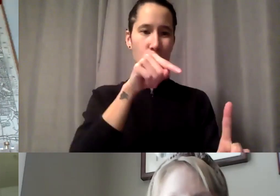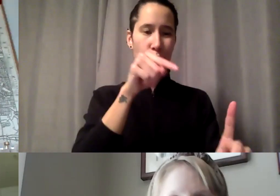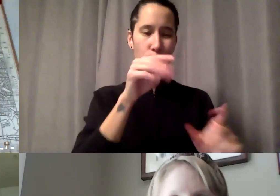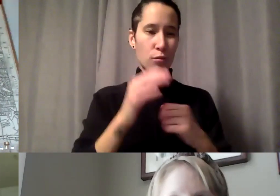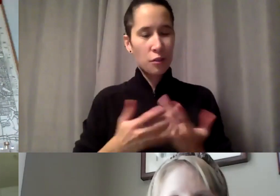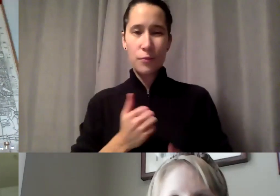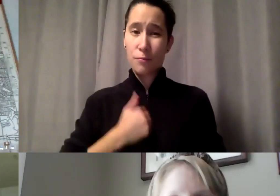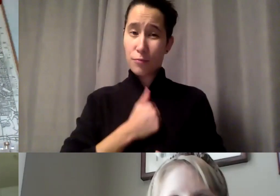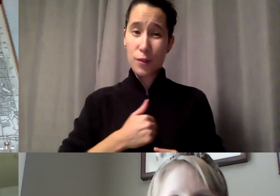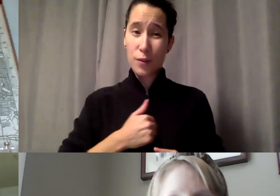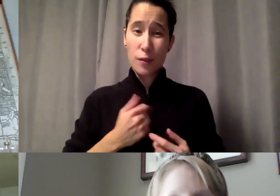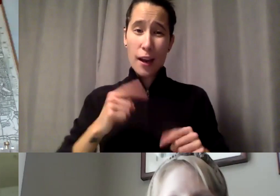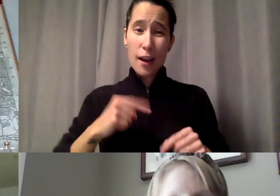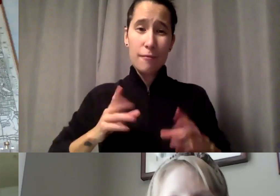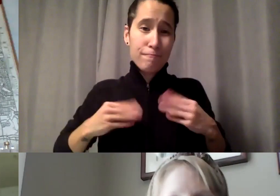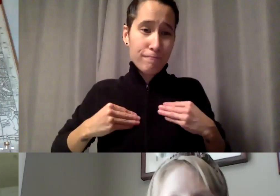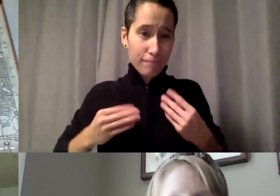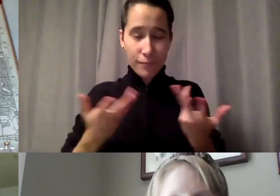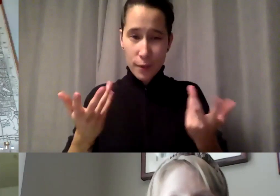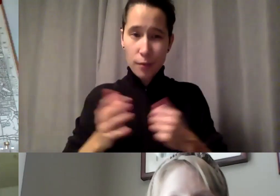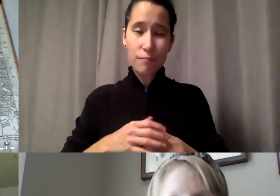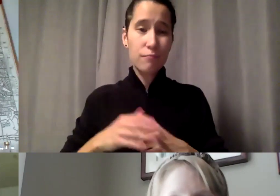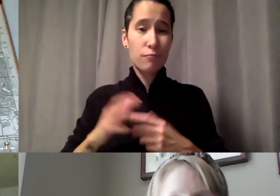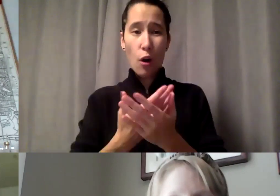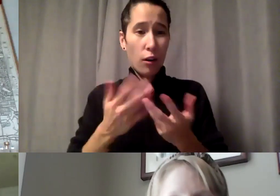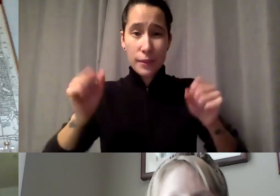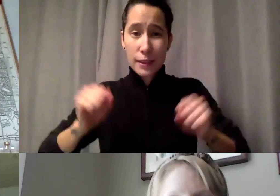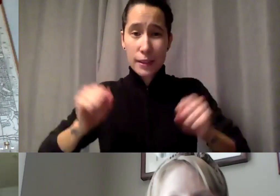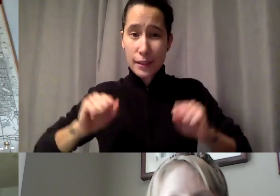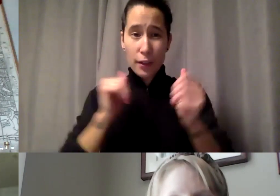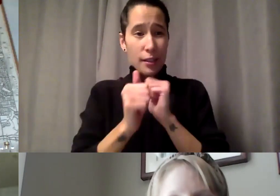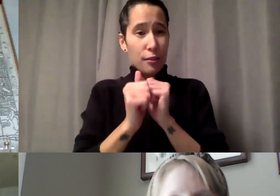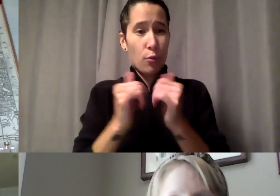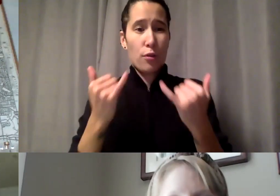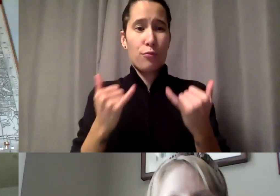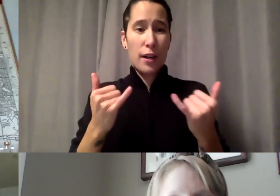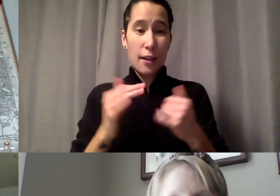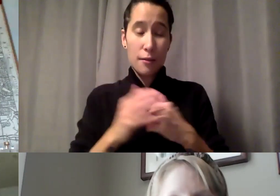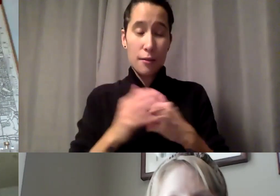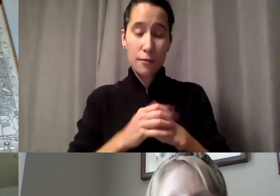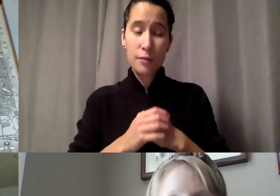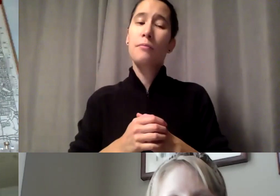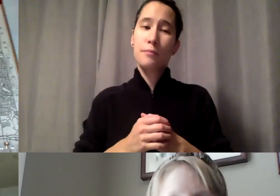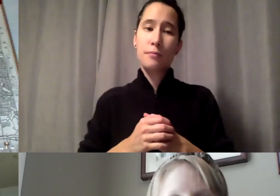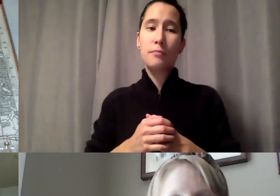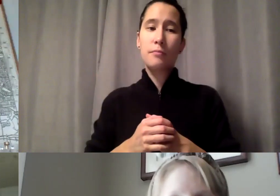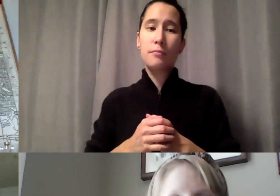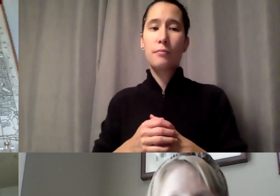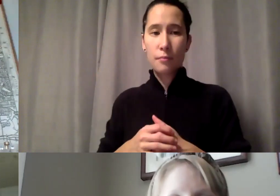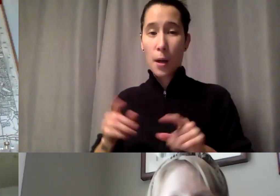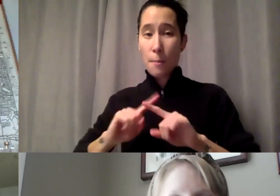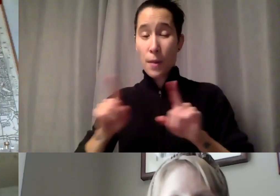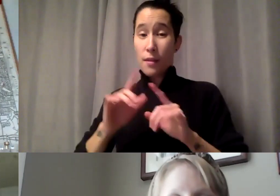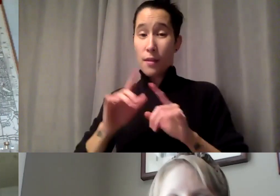as a province, and so that's what we're trying to minimize. So it's not as much about that. Sometimes it's not as much about the actual act of doing the